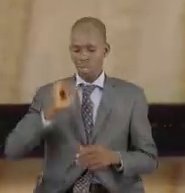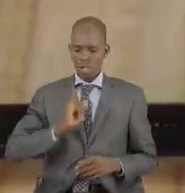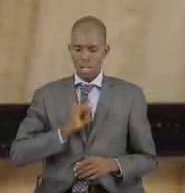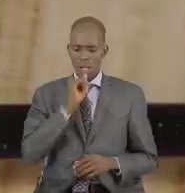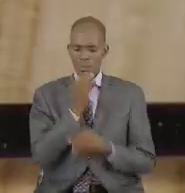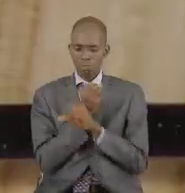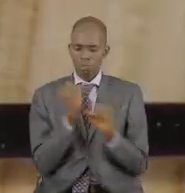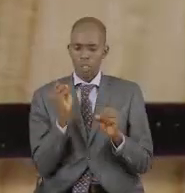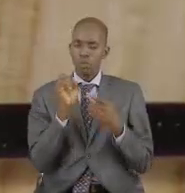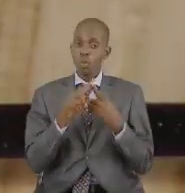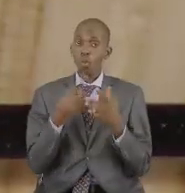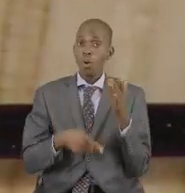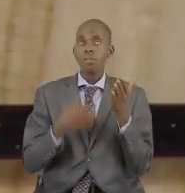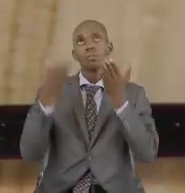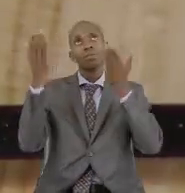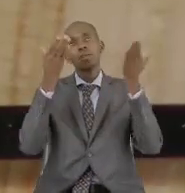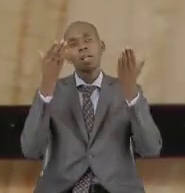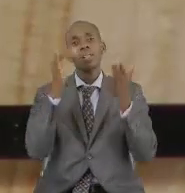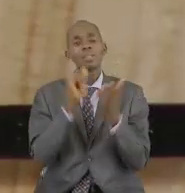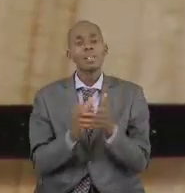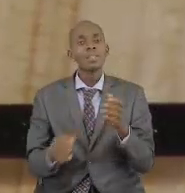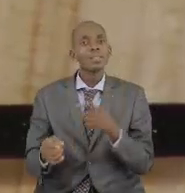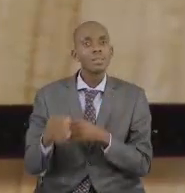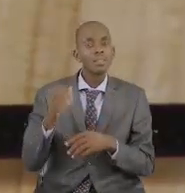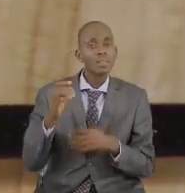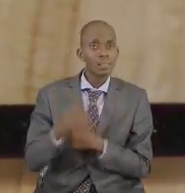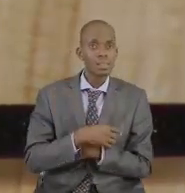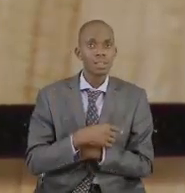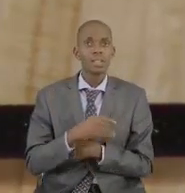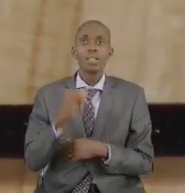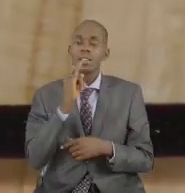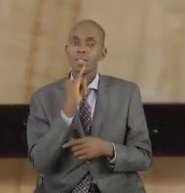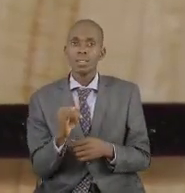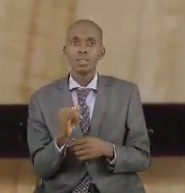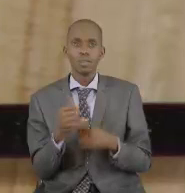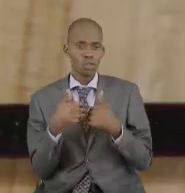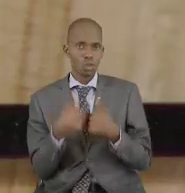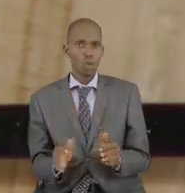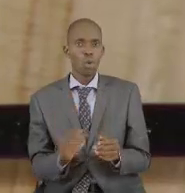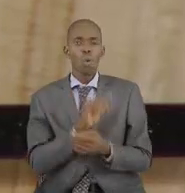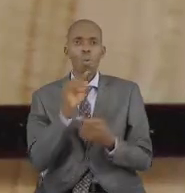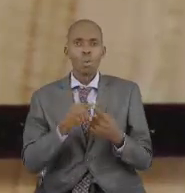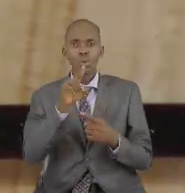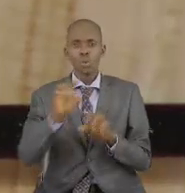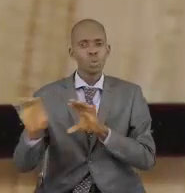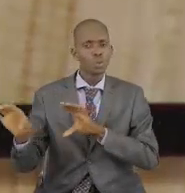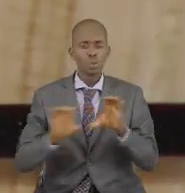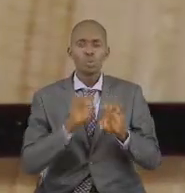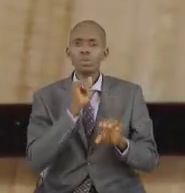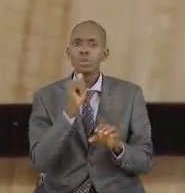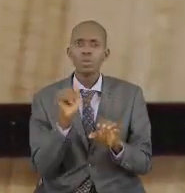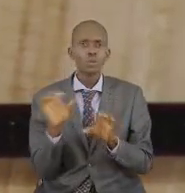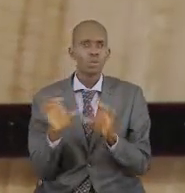serve. And that day is lost when you do not do something that promotes